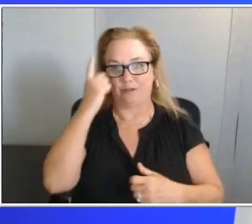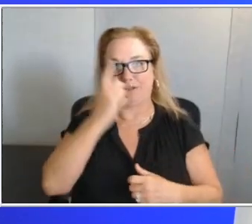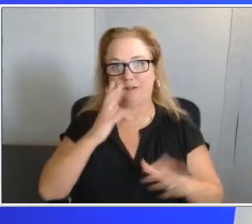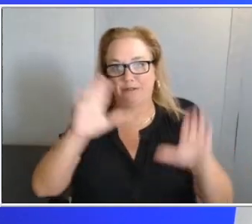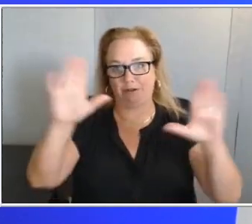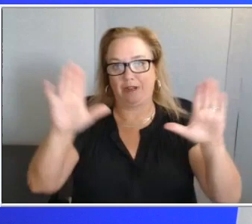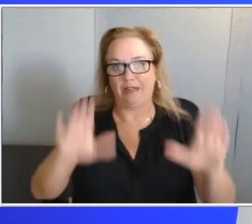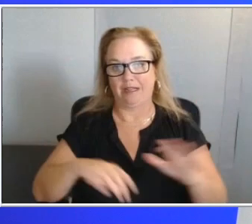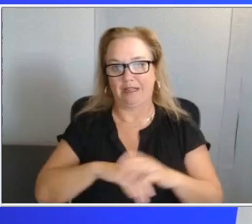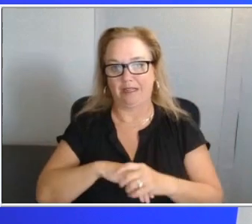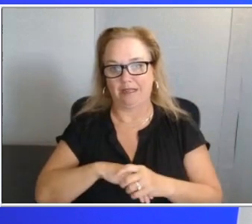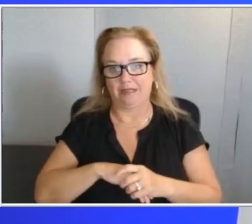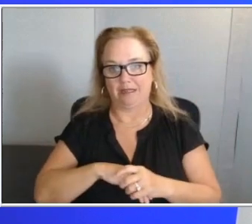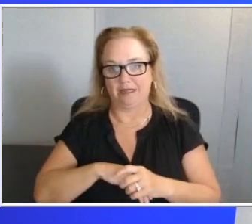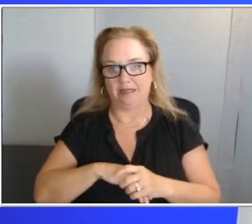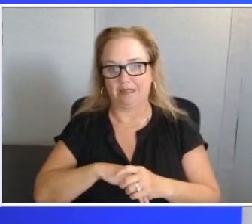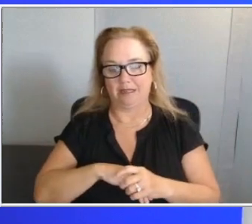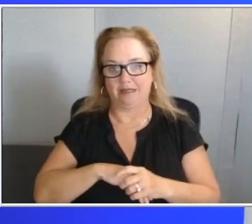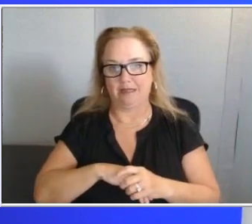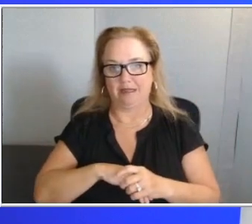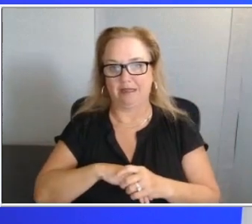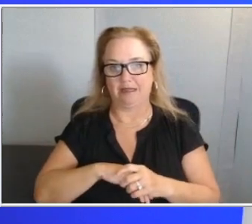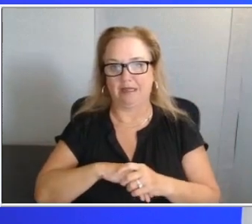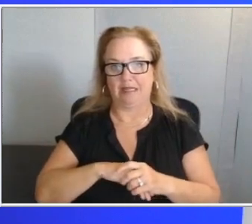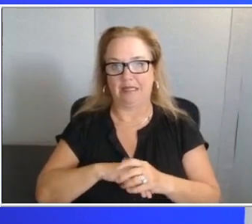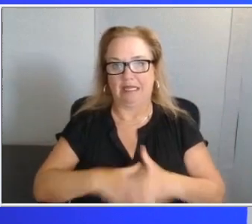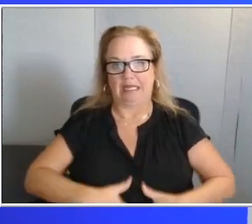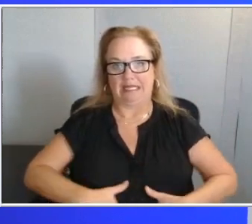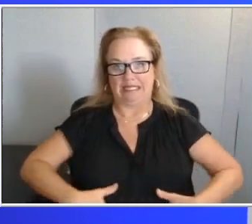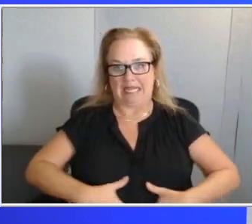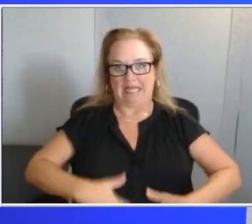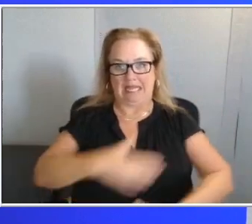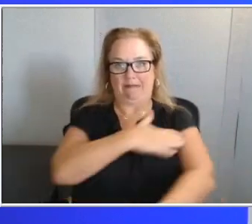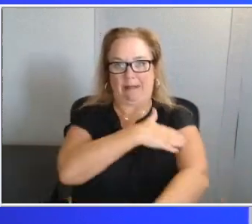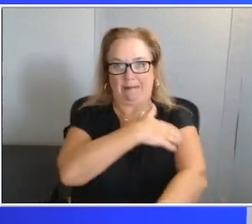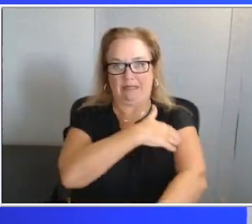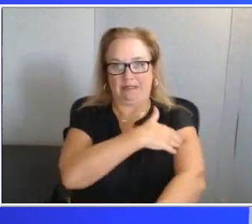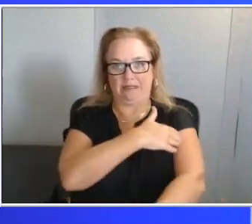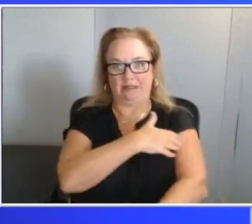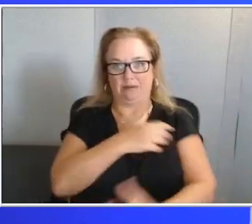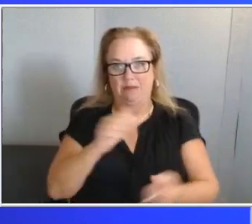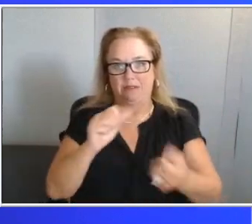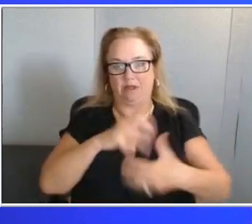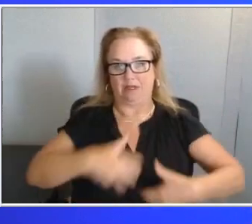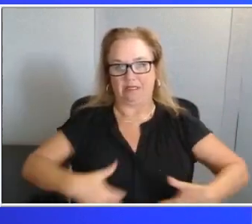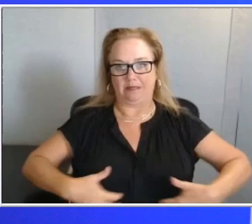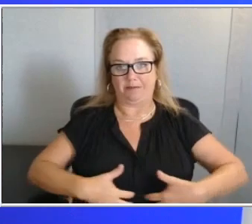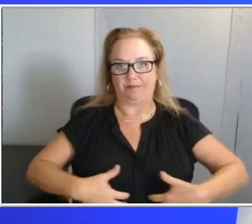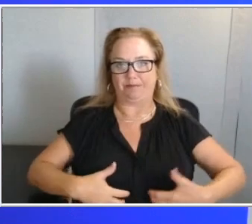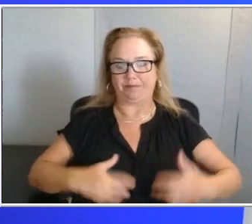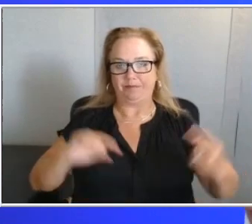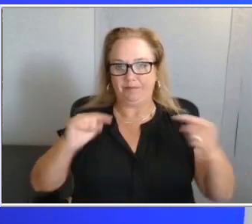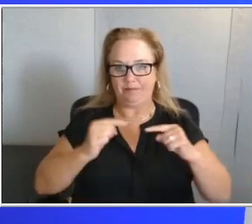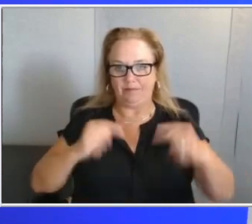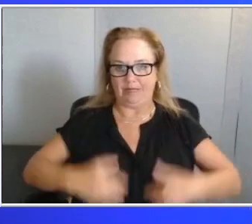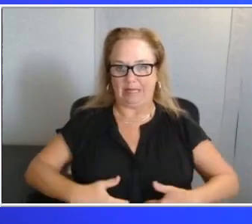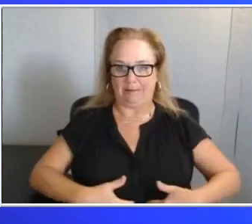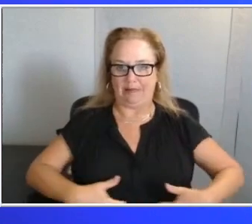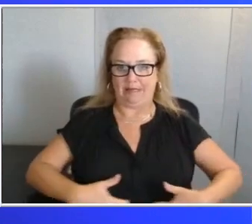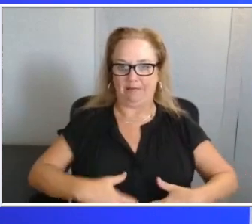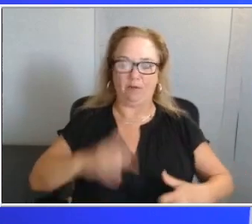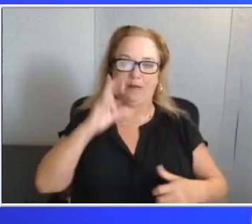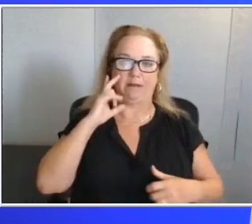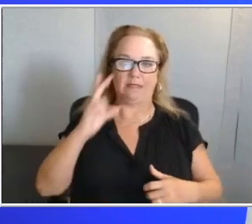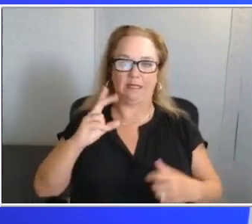Yeah. I mean, the tightening of the muscle tends to be what causes the most discomfort, you know, at least that from what I've seen, because